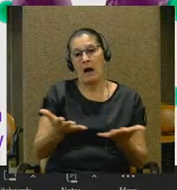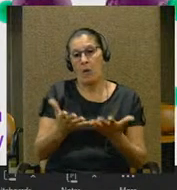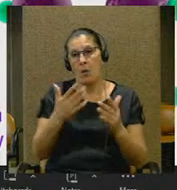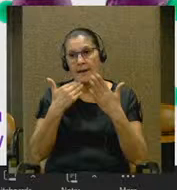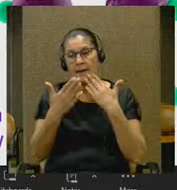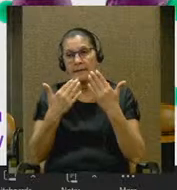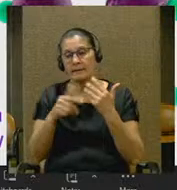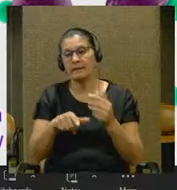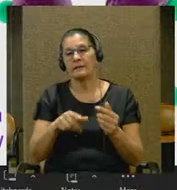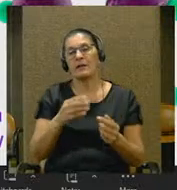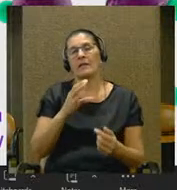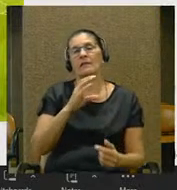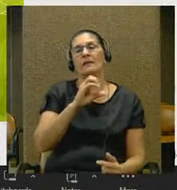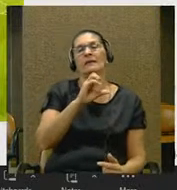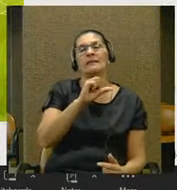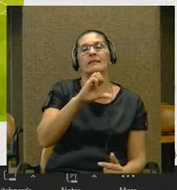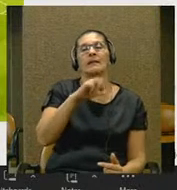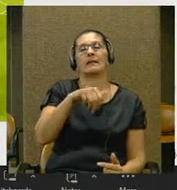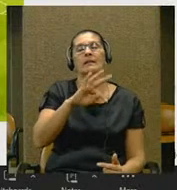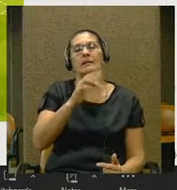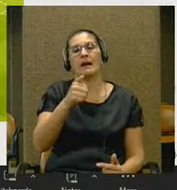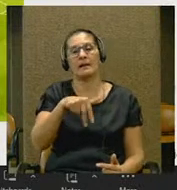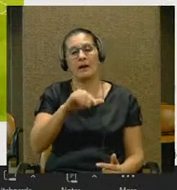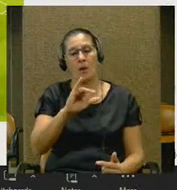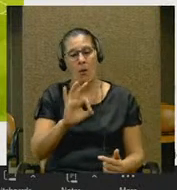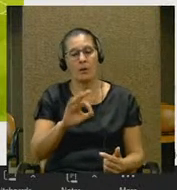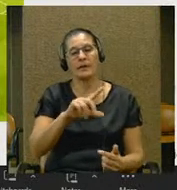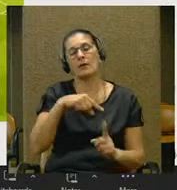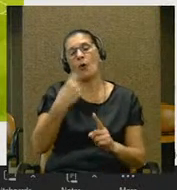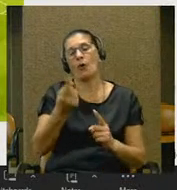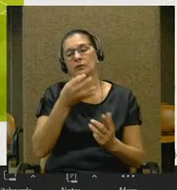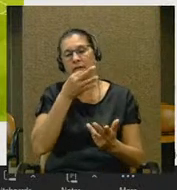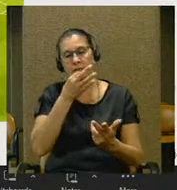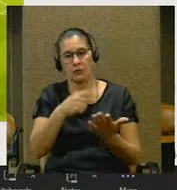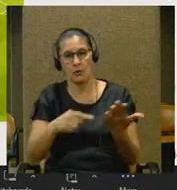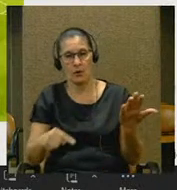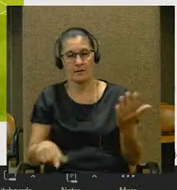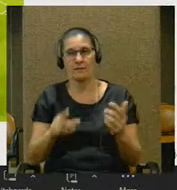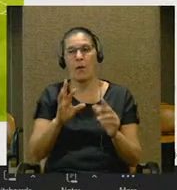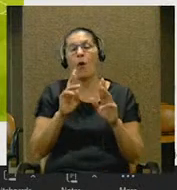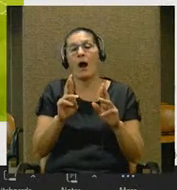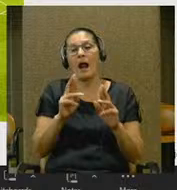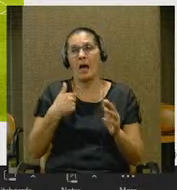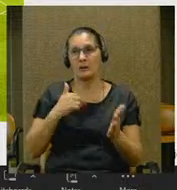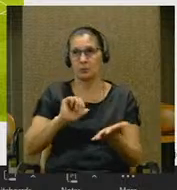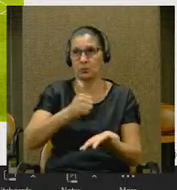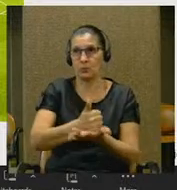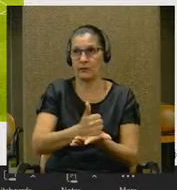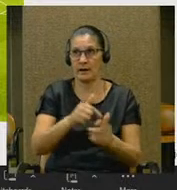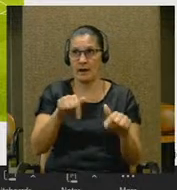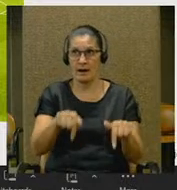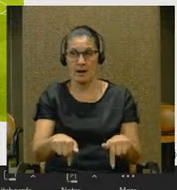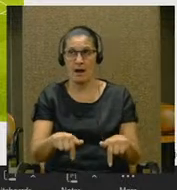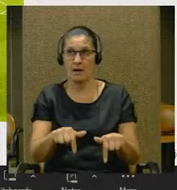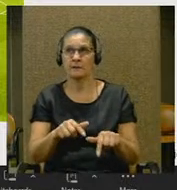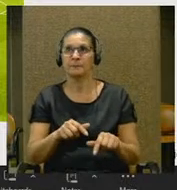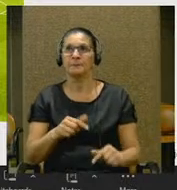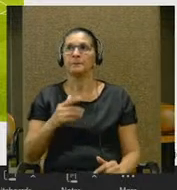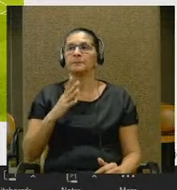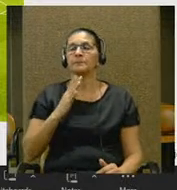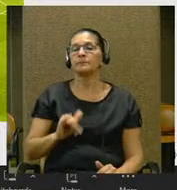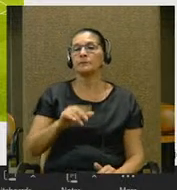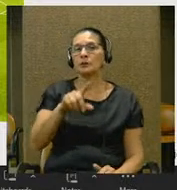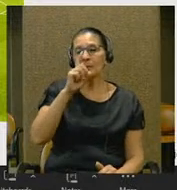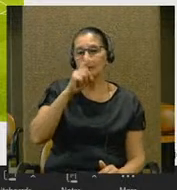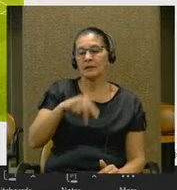synthetic opioids. And I do wish I was there with you. Last time I was in Montevideo was in